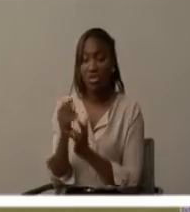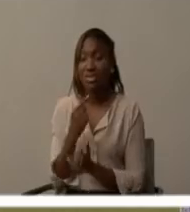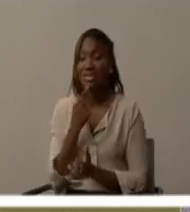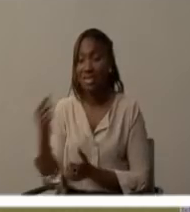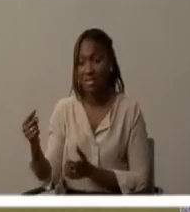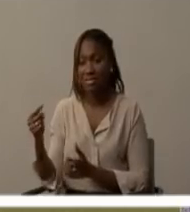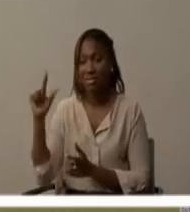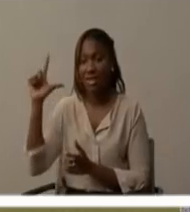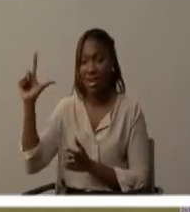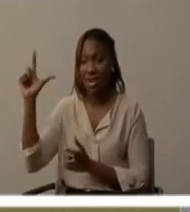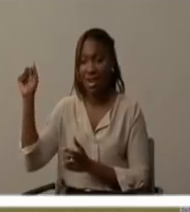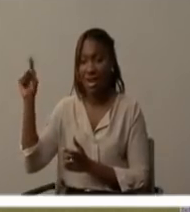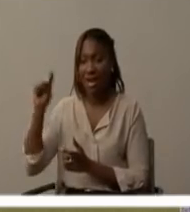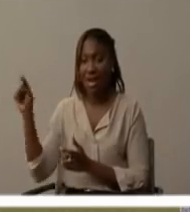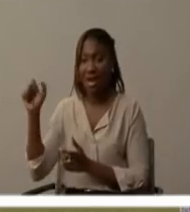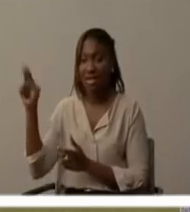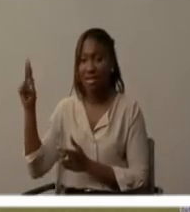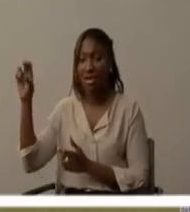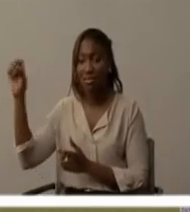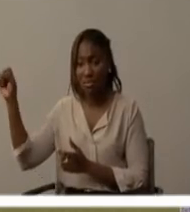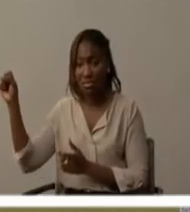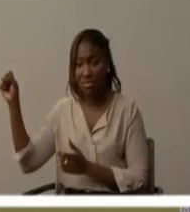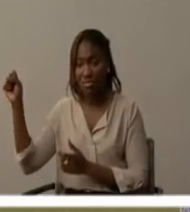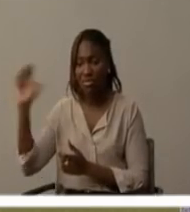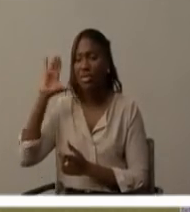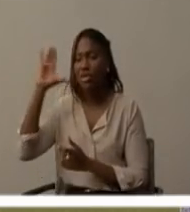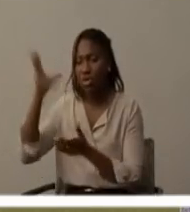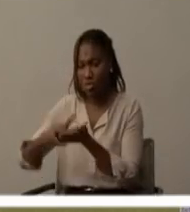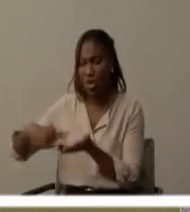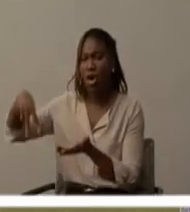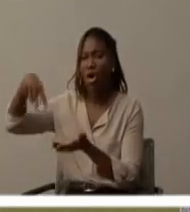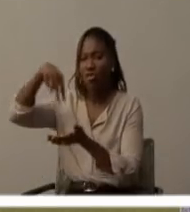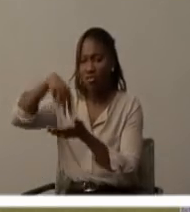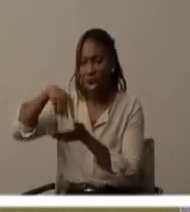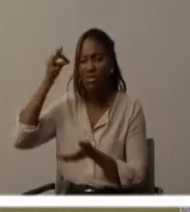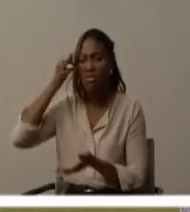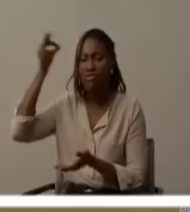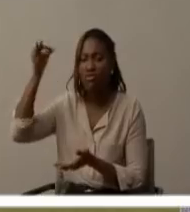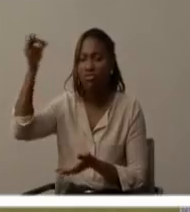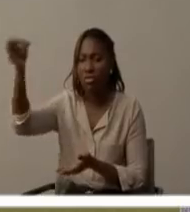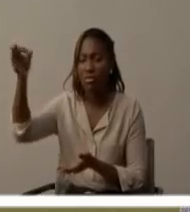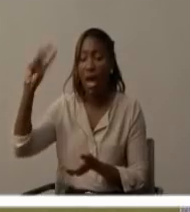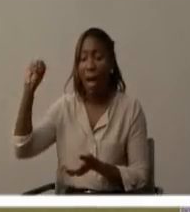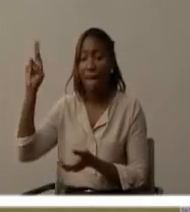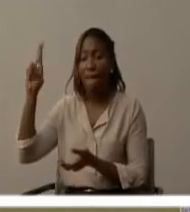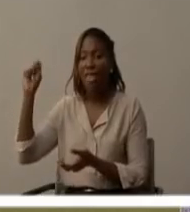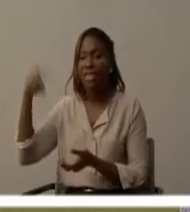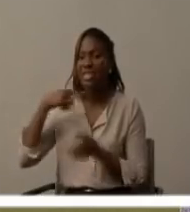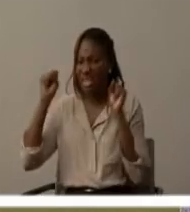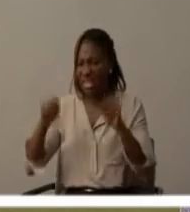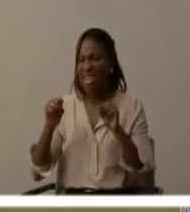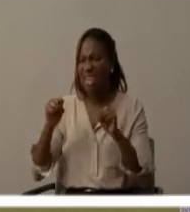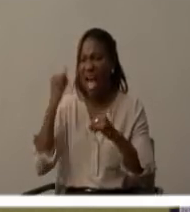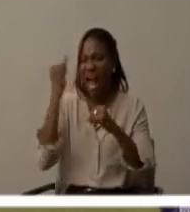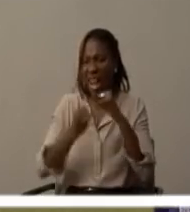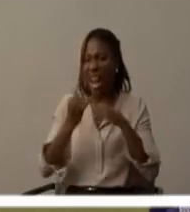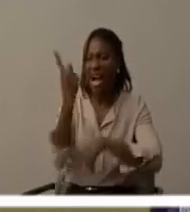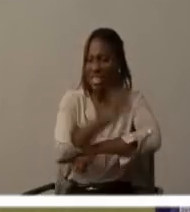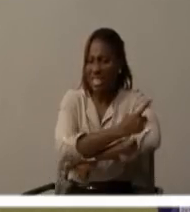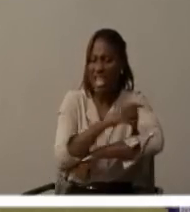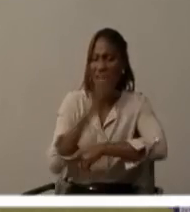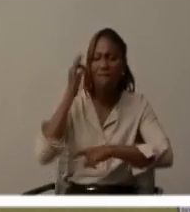again." Martha said, "I know he will rise again at the resurrection on the last day." Jesus